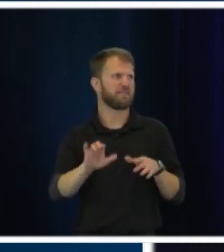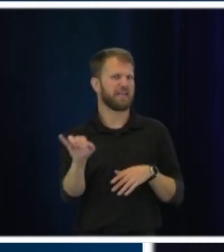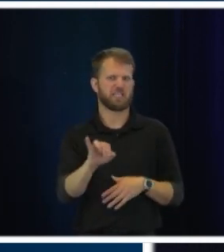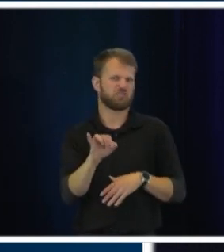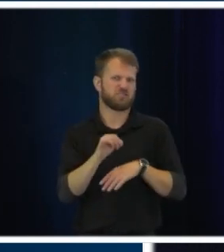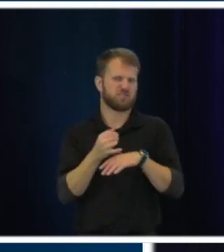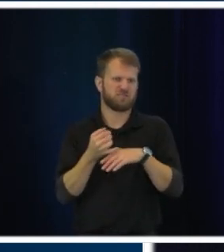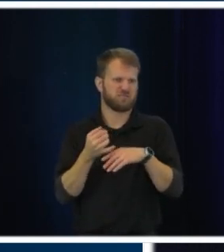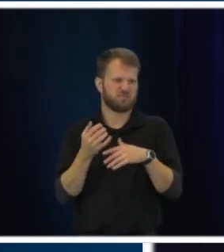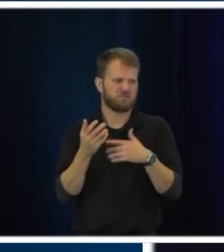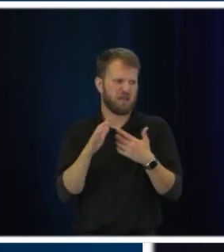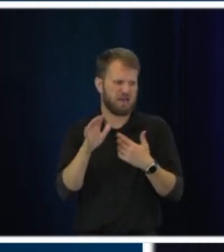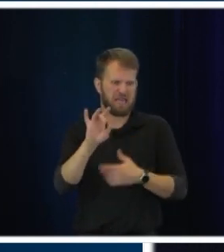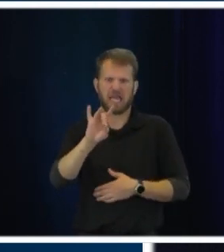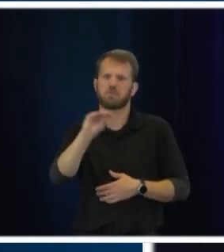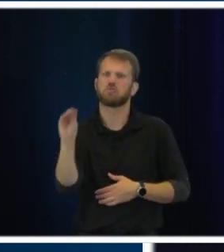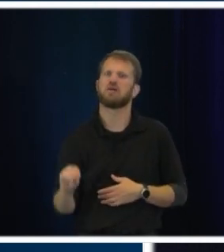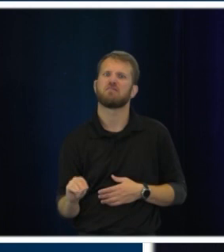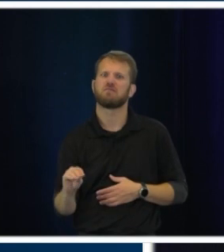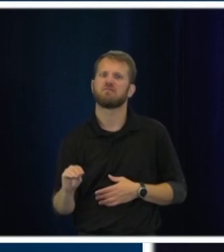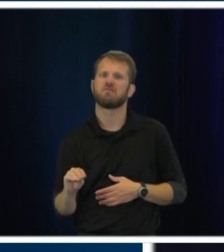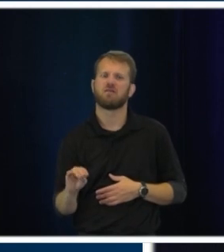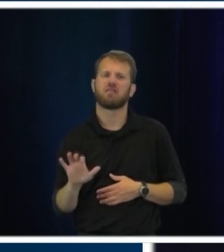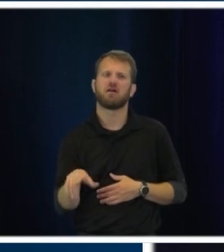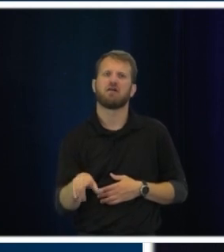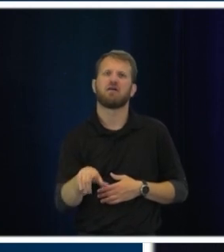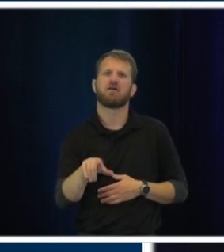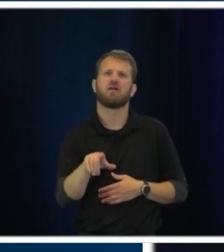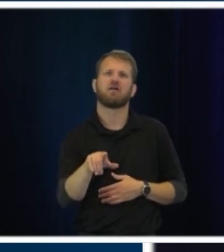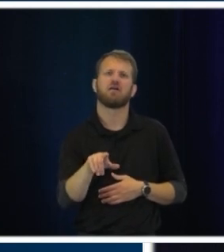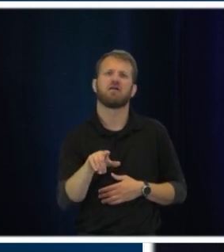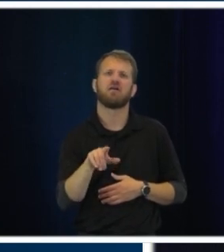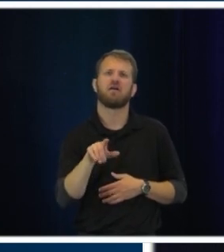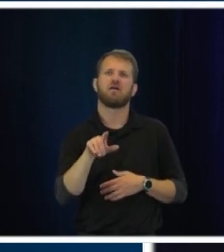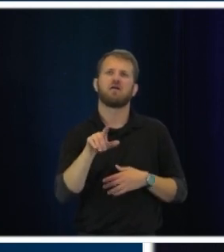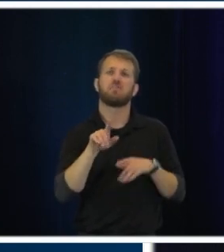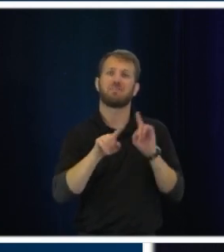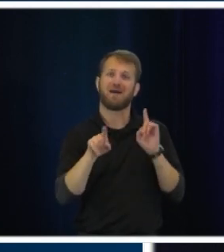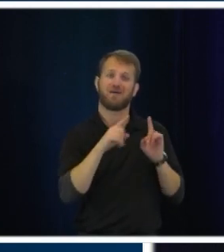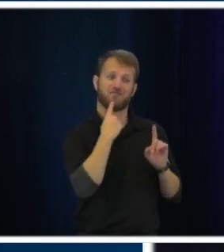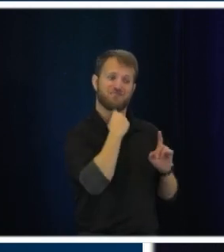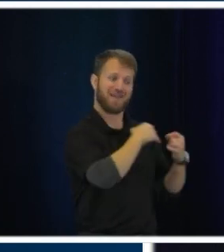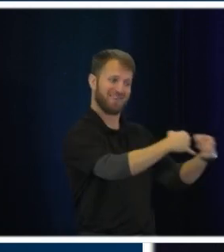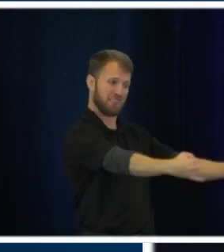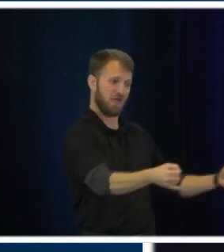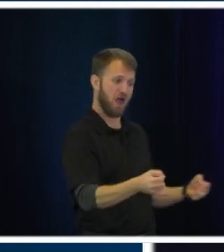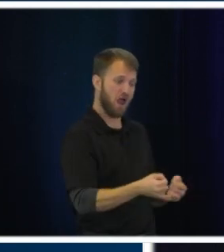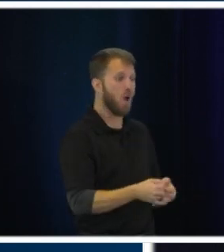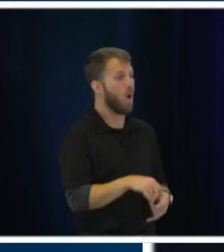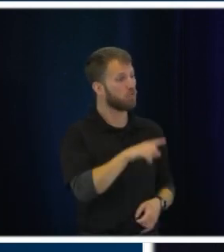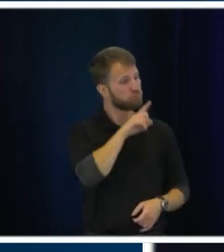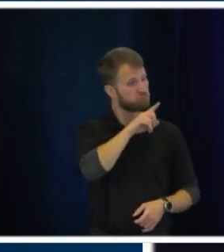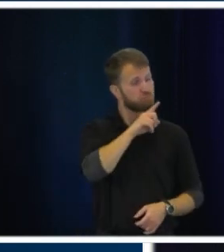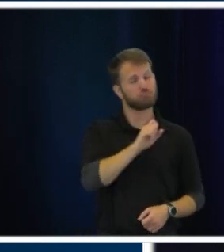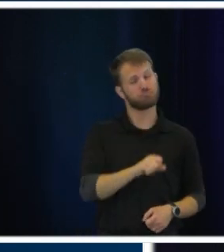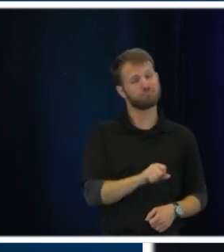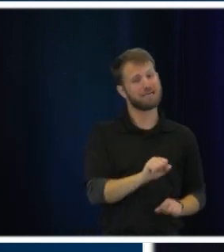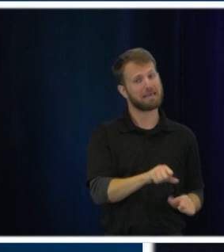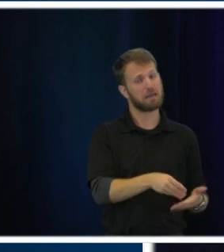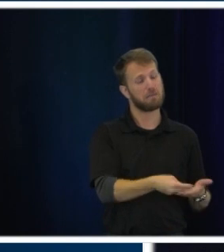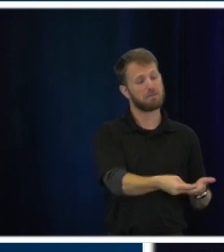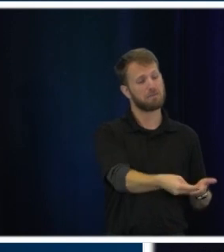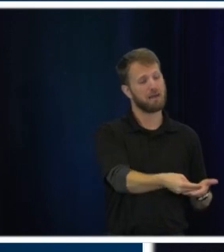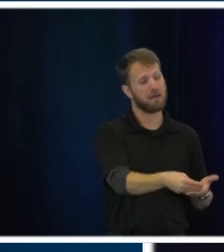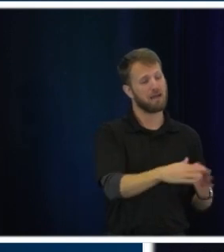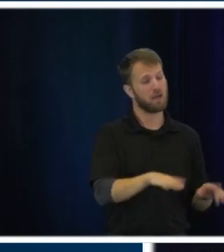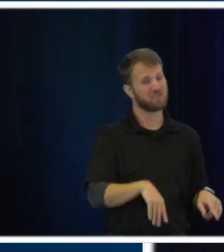is 8%. But if you lived in one of these red line neighborhoods, they said, oh, you can buy a house. But